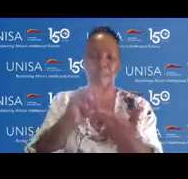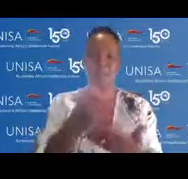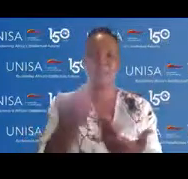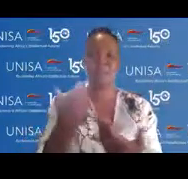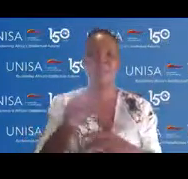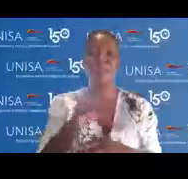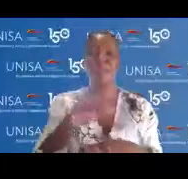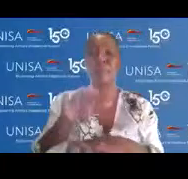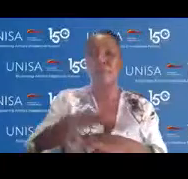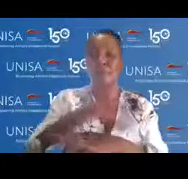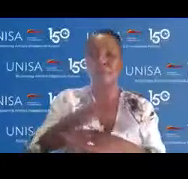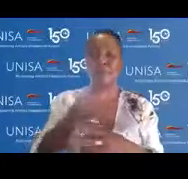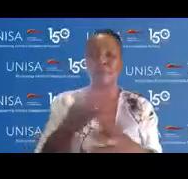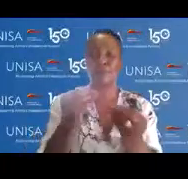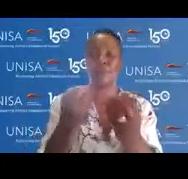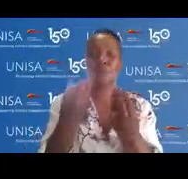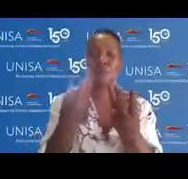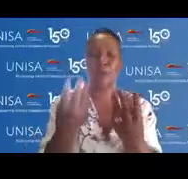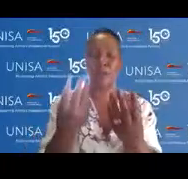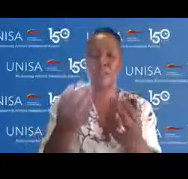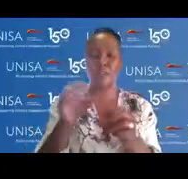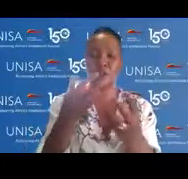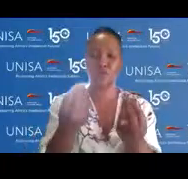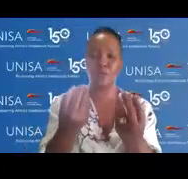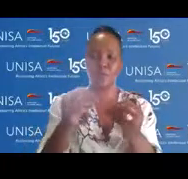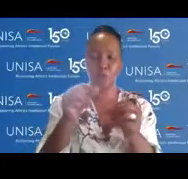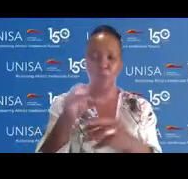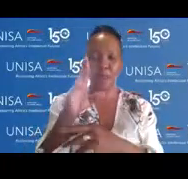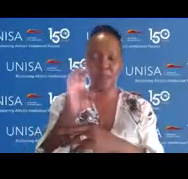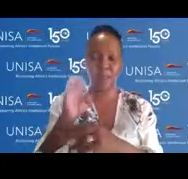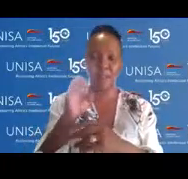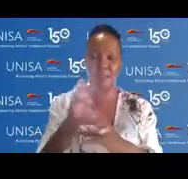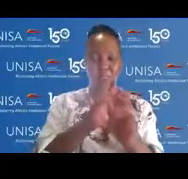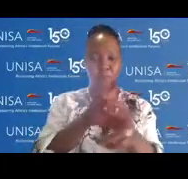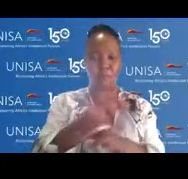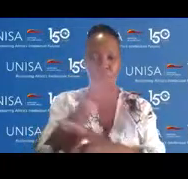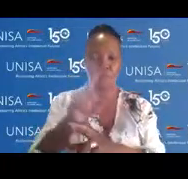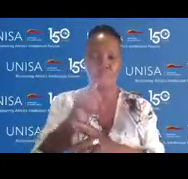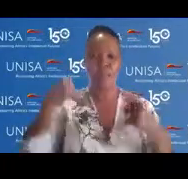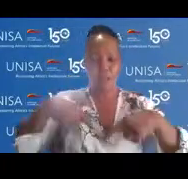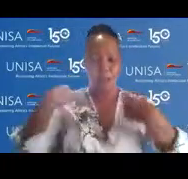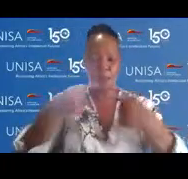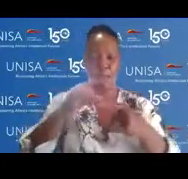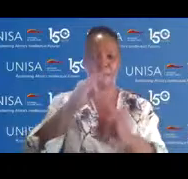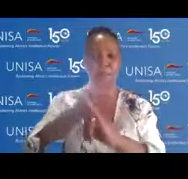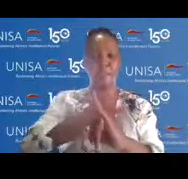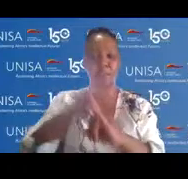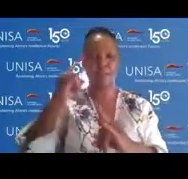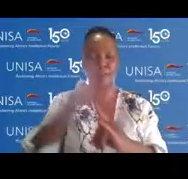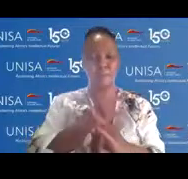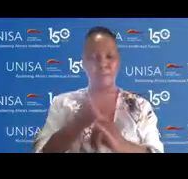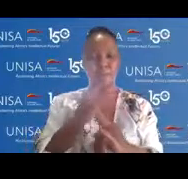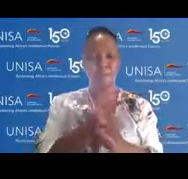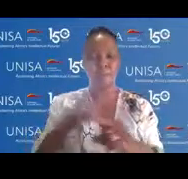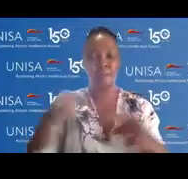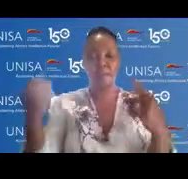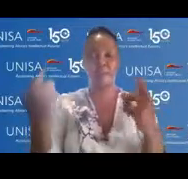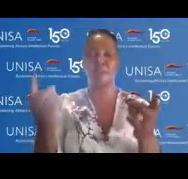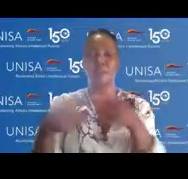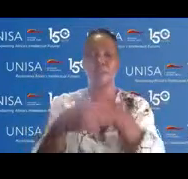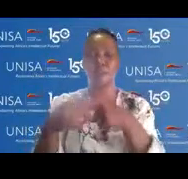software that responds to you. So then live chat is quite the opposite. That means you're talking to